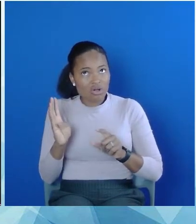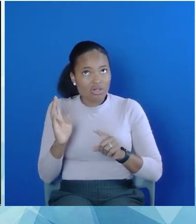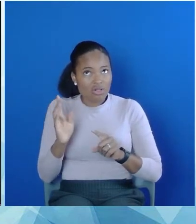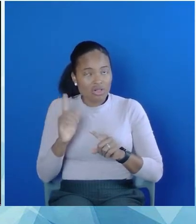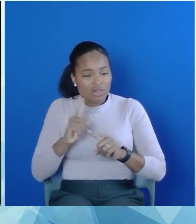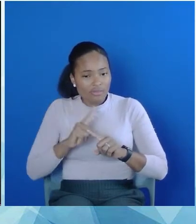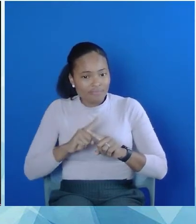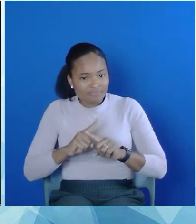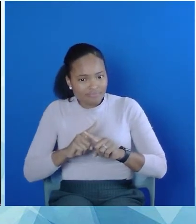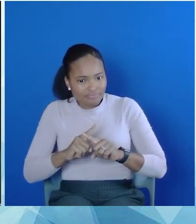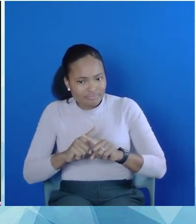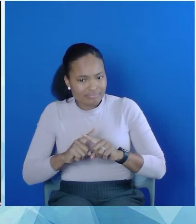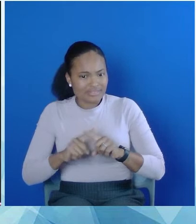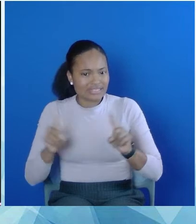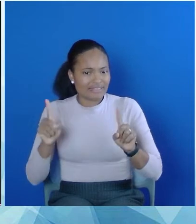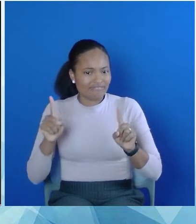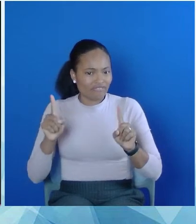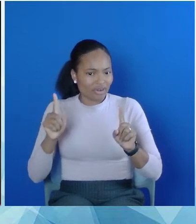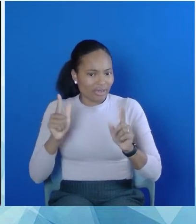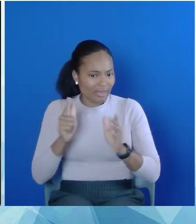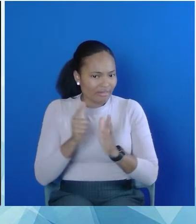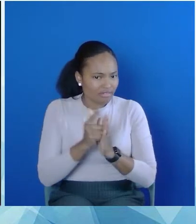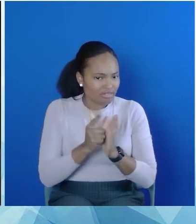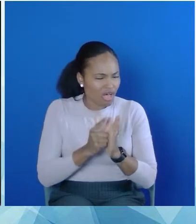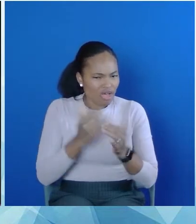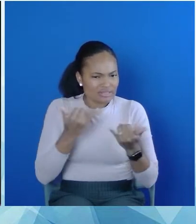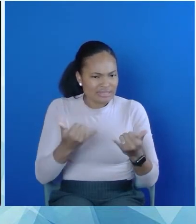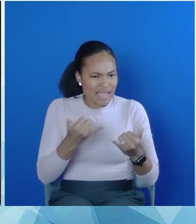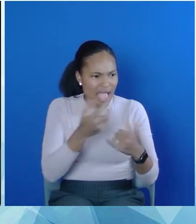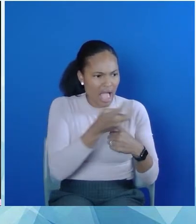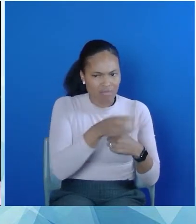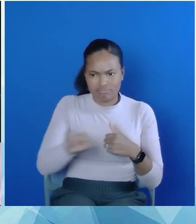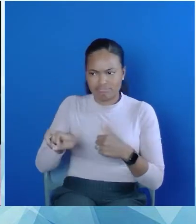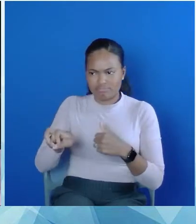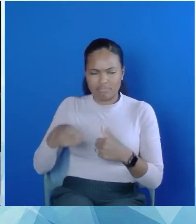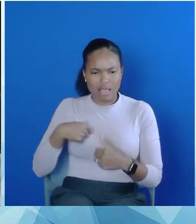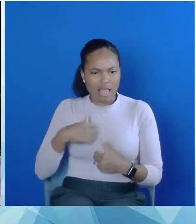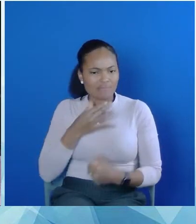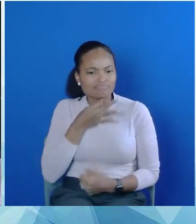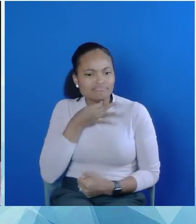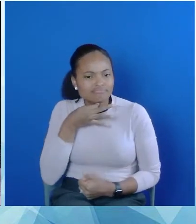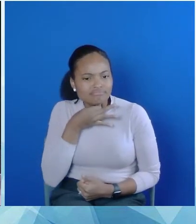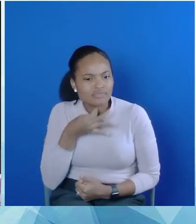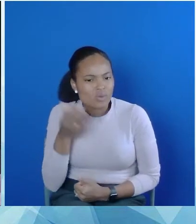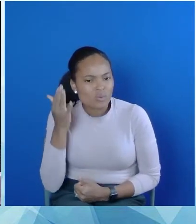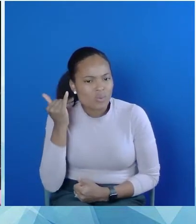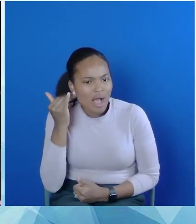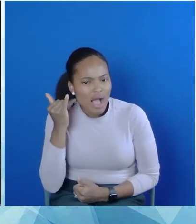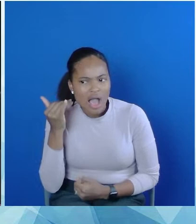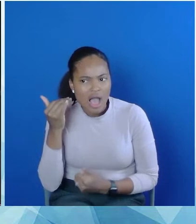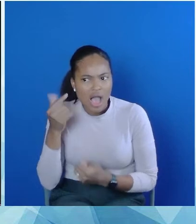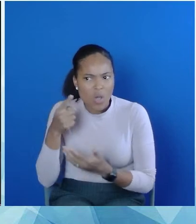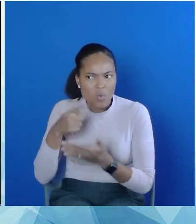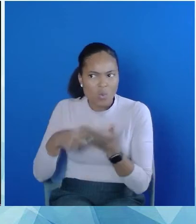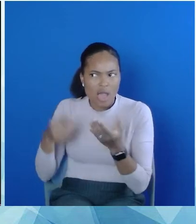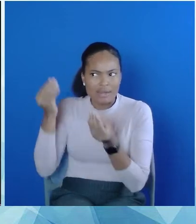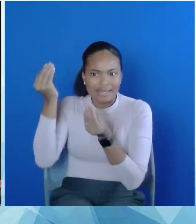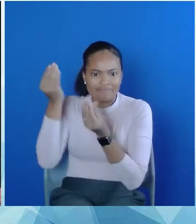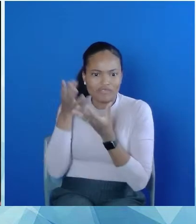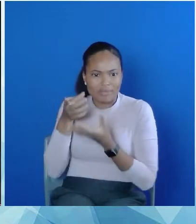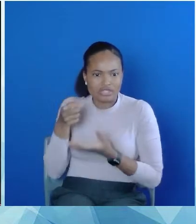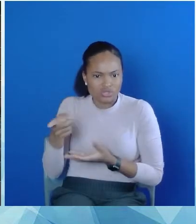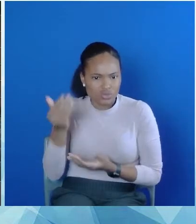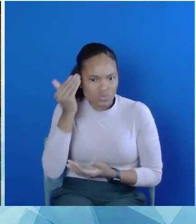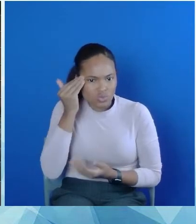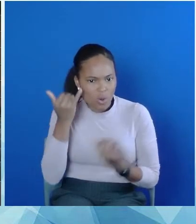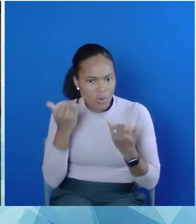iterations, and yet now we're being moved over. I'm very interested into finding out why. What information have you been able to gather? So